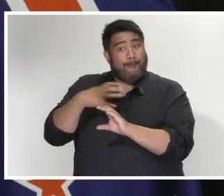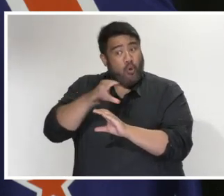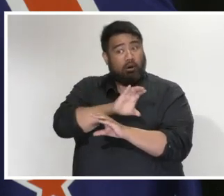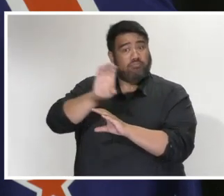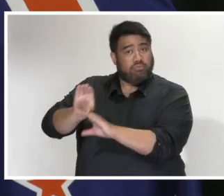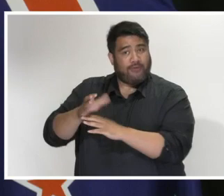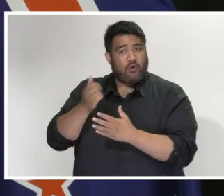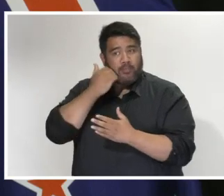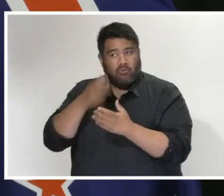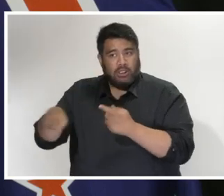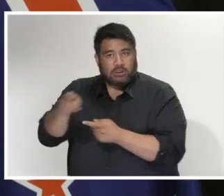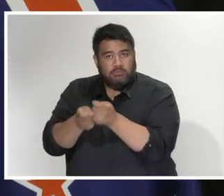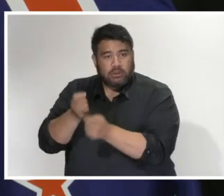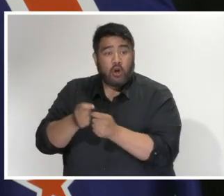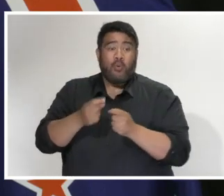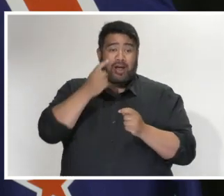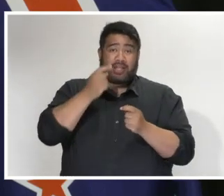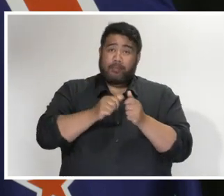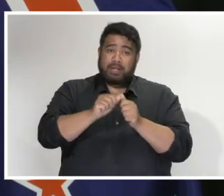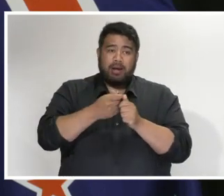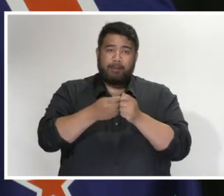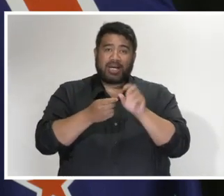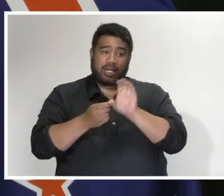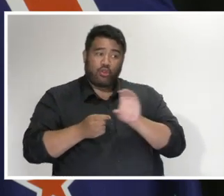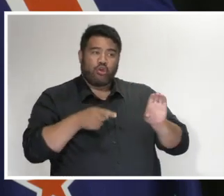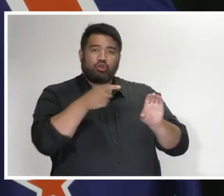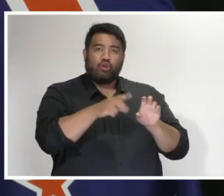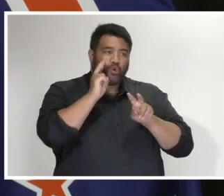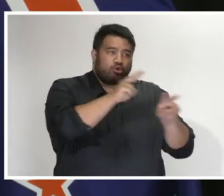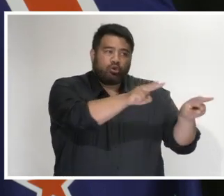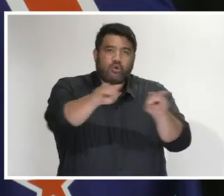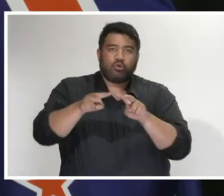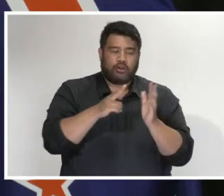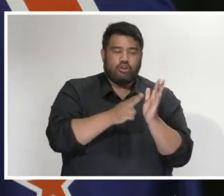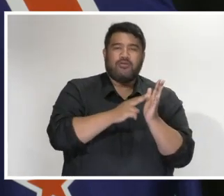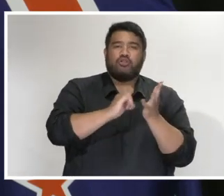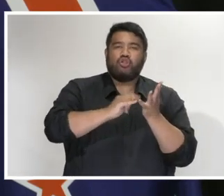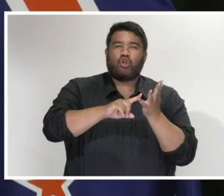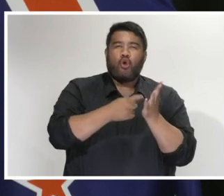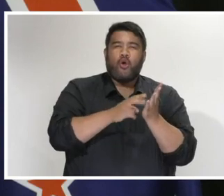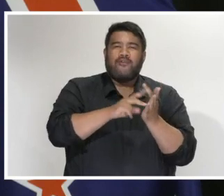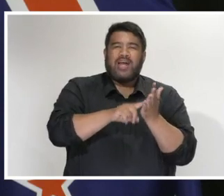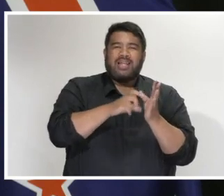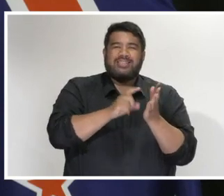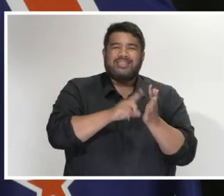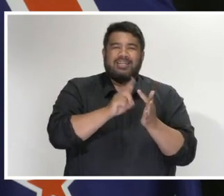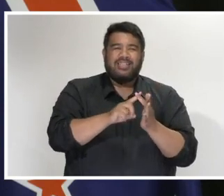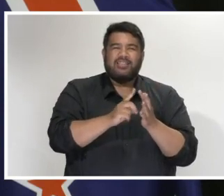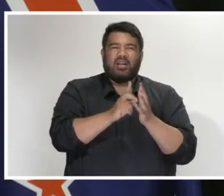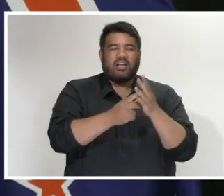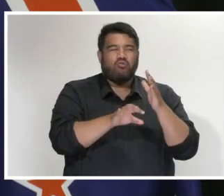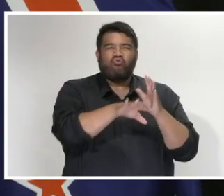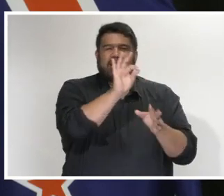is through the surveillance testing, because that will then demonstrate to us where we have not only population groups that are either potentially